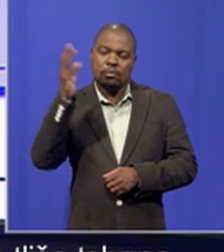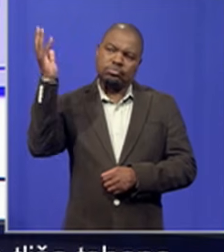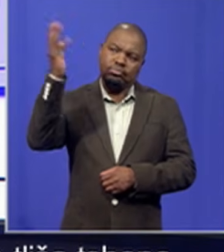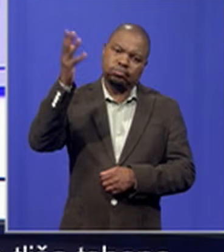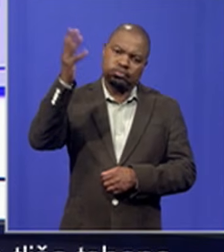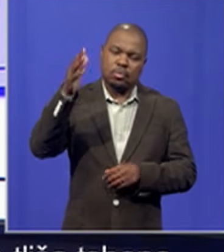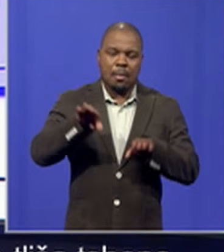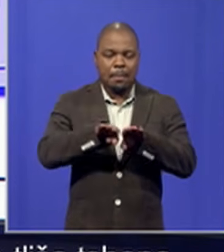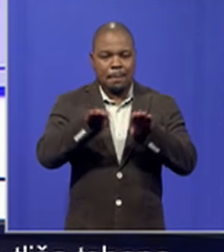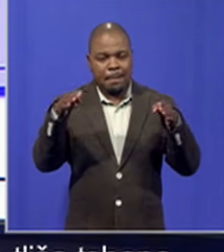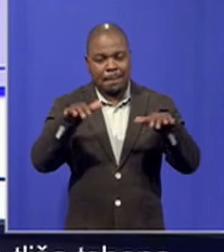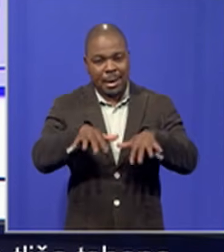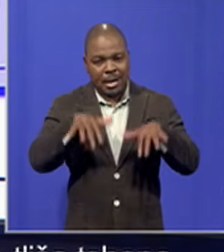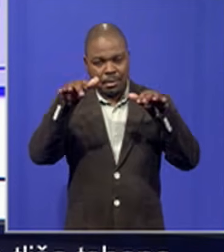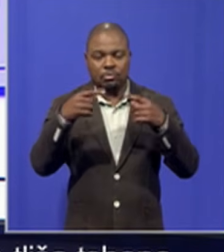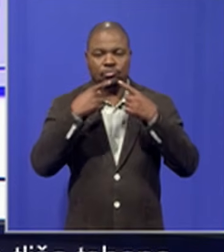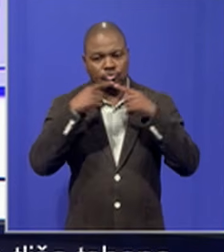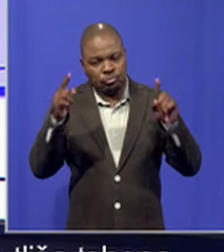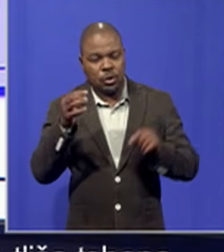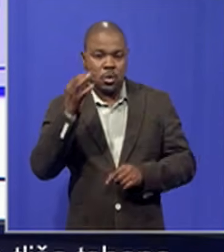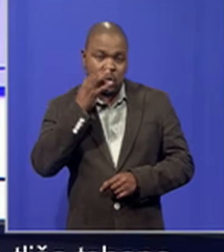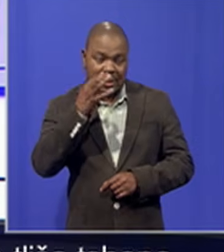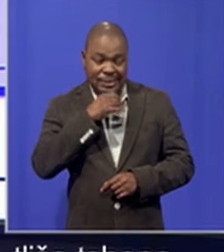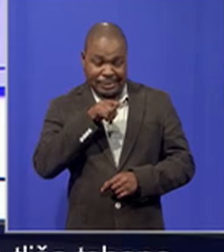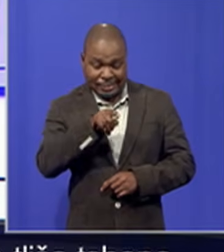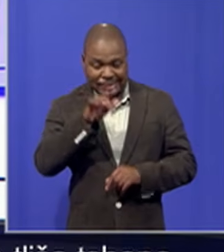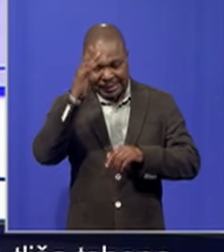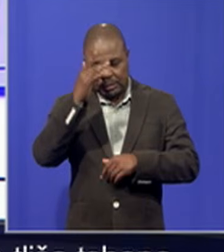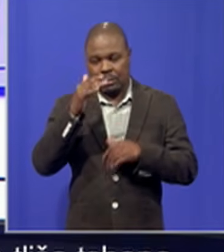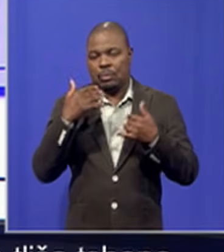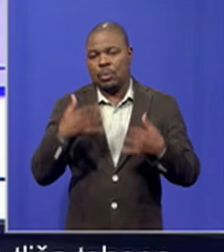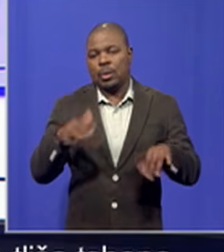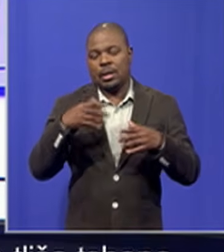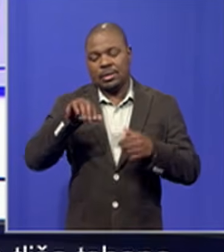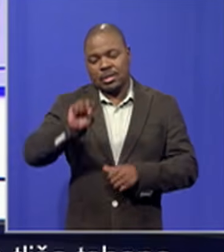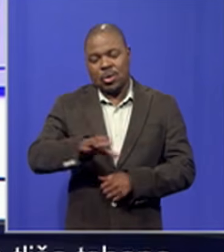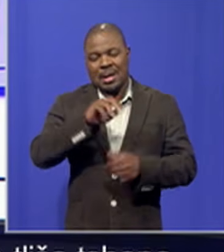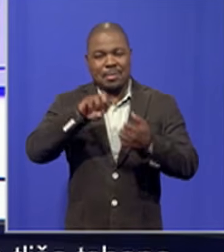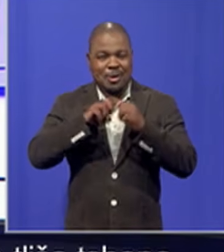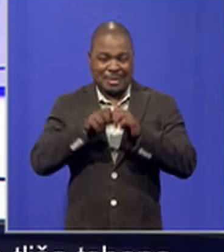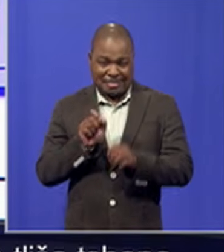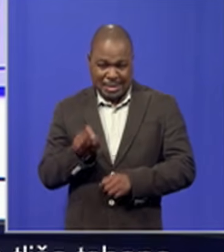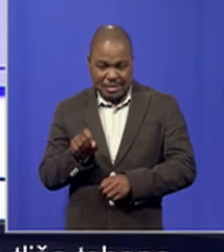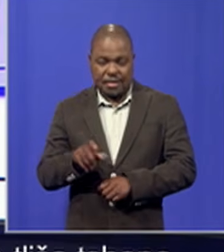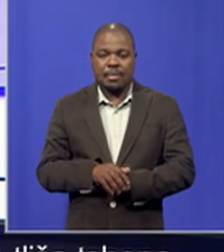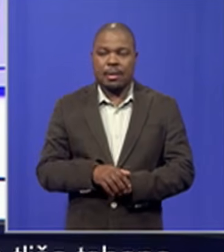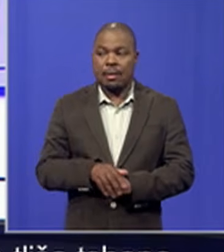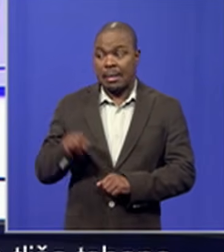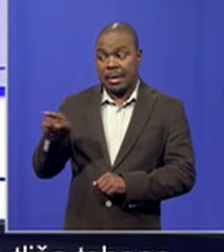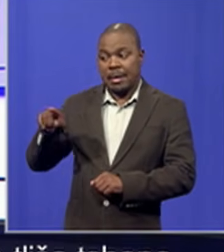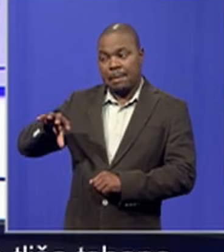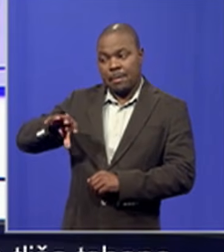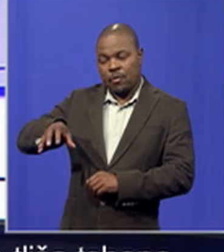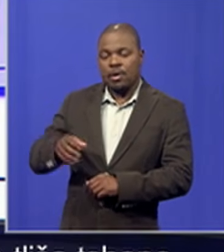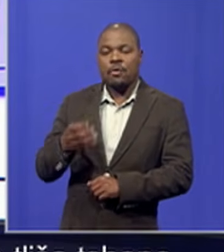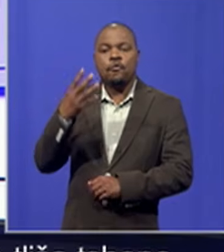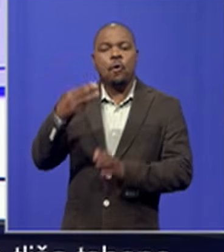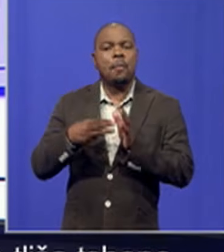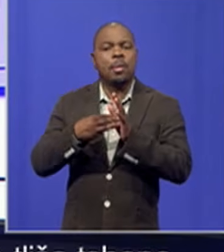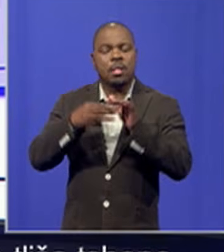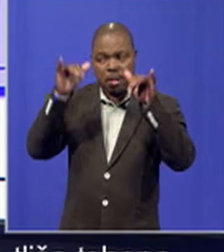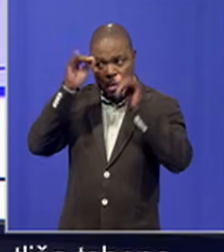Labone le go hlatha go phulega ga bolwetši bjo bjalo ka a mangwe a mathata ao a hlomerego naga. Province na le dikgomo tše dimilione tše 4